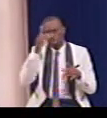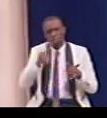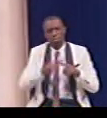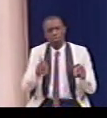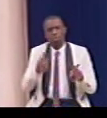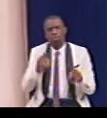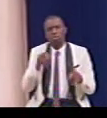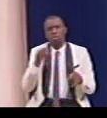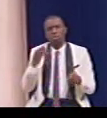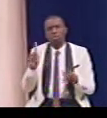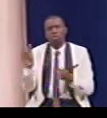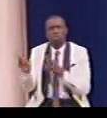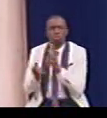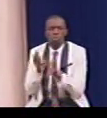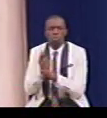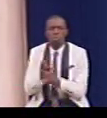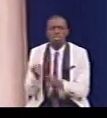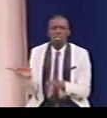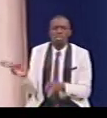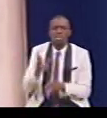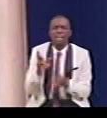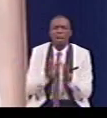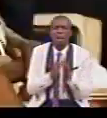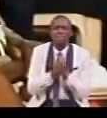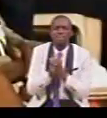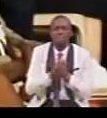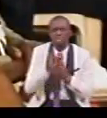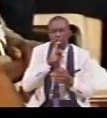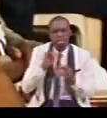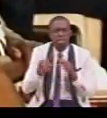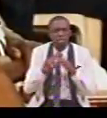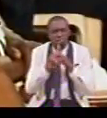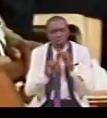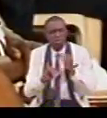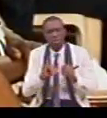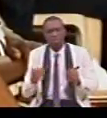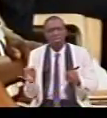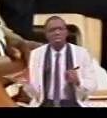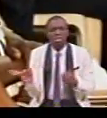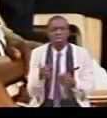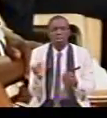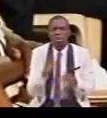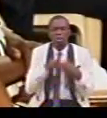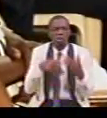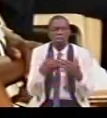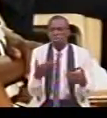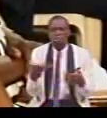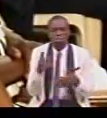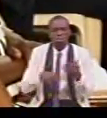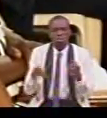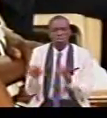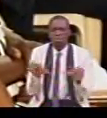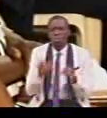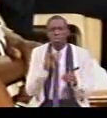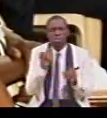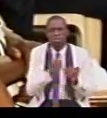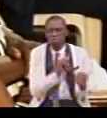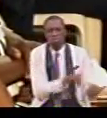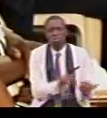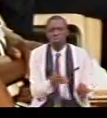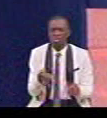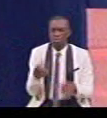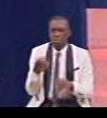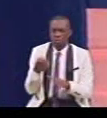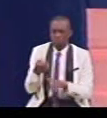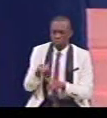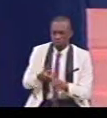and the facts they are passing away all the things they're doing they are not stable you find them this year this is what they